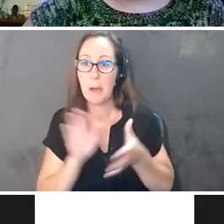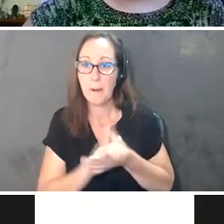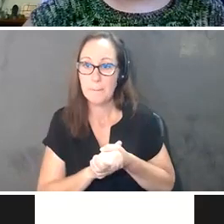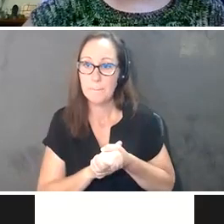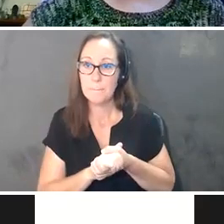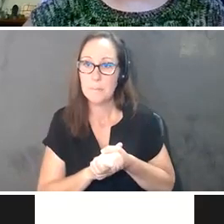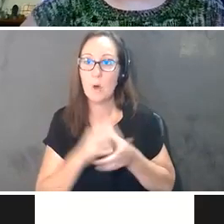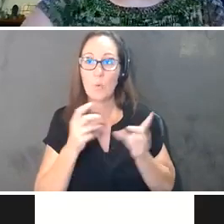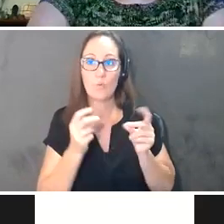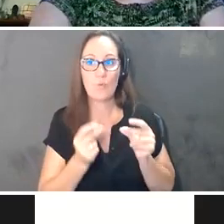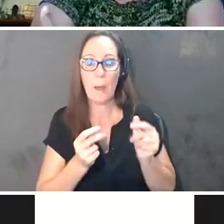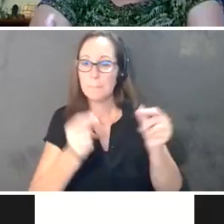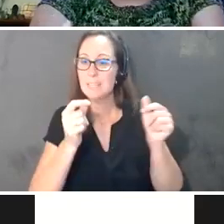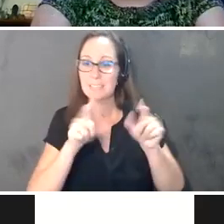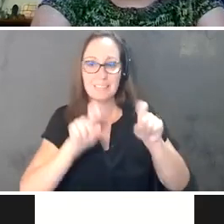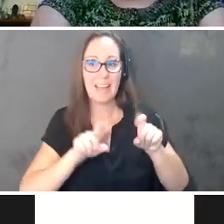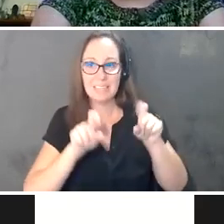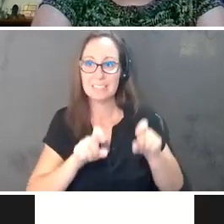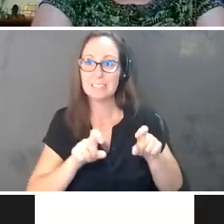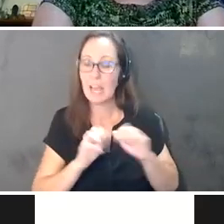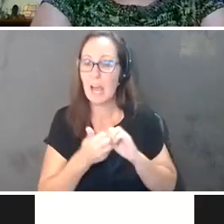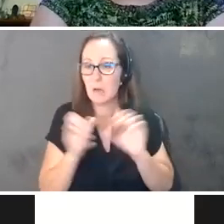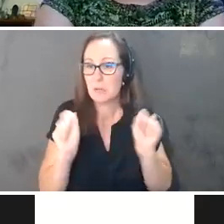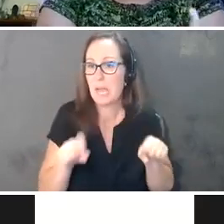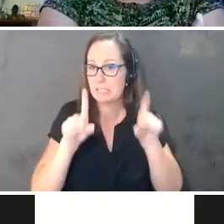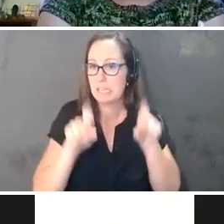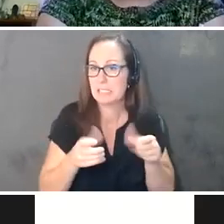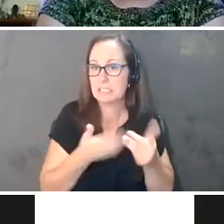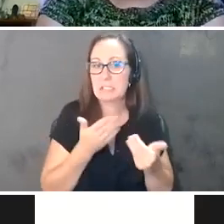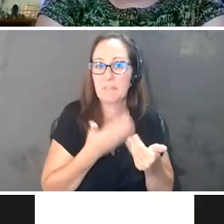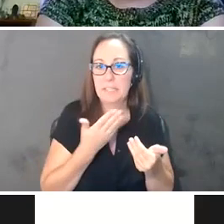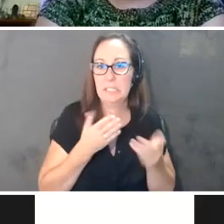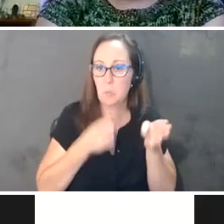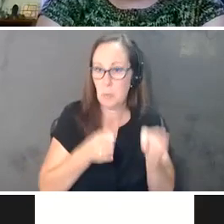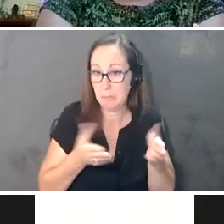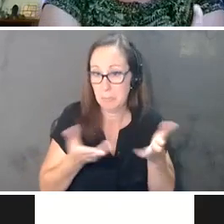so the rapid test is a way to get tested, right, in a convenient way.